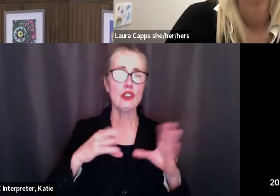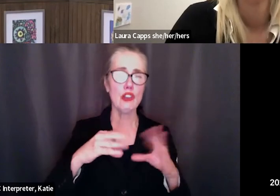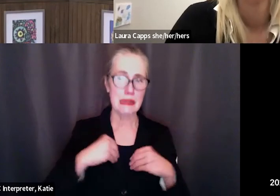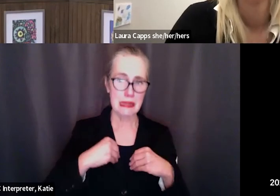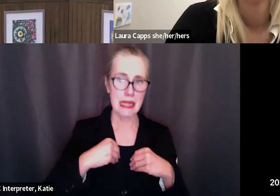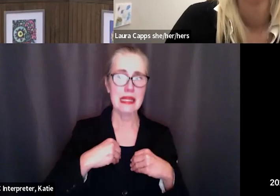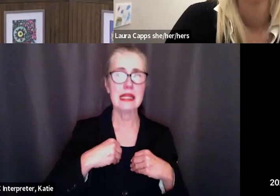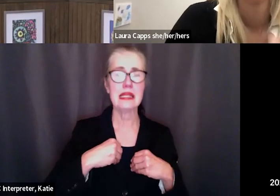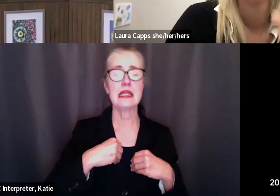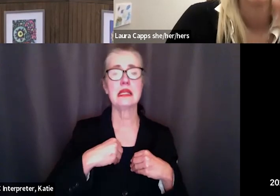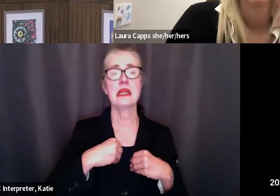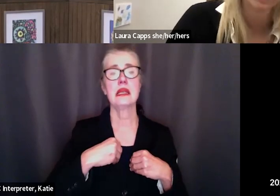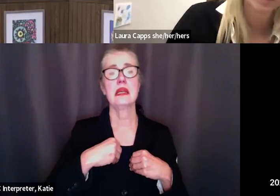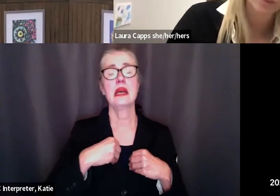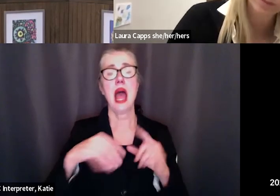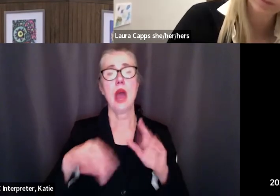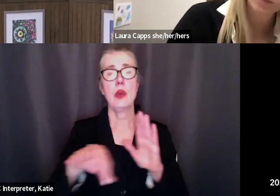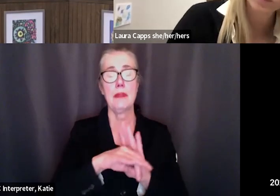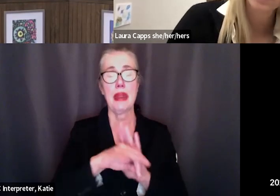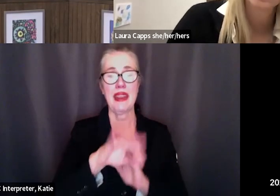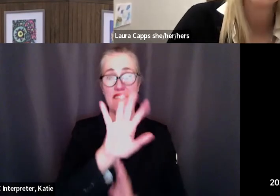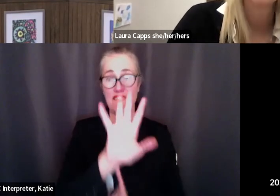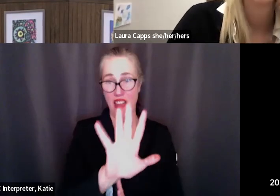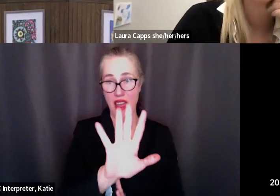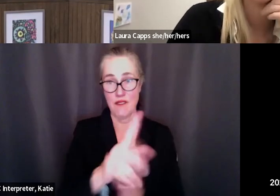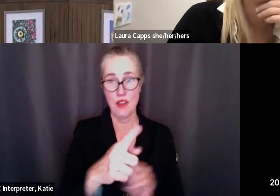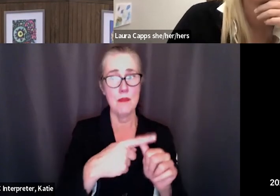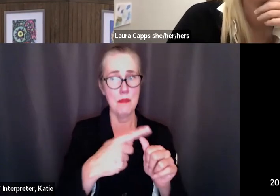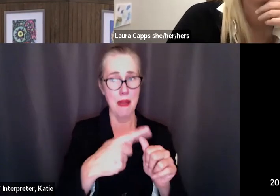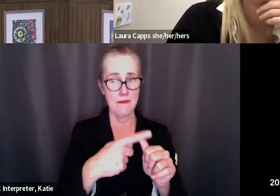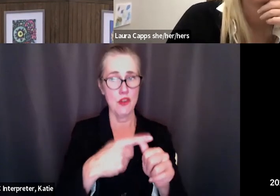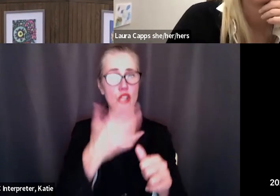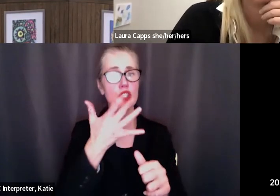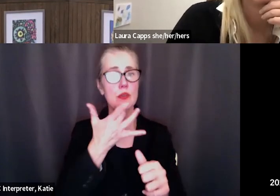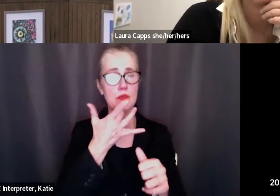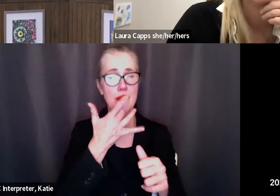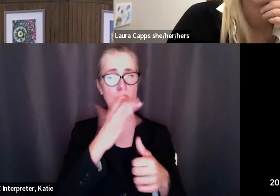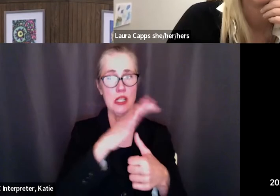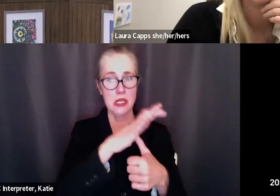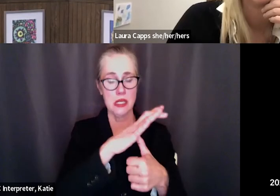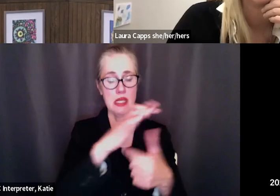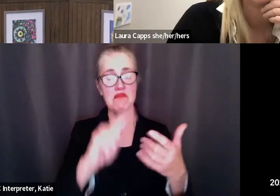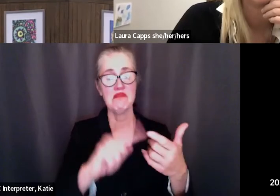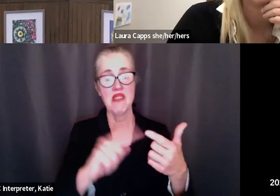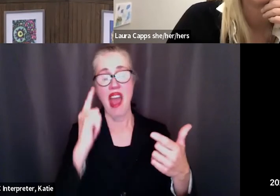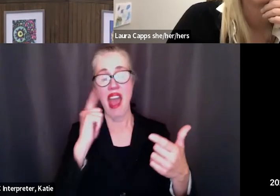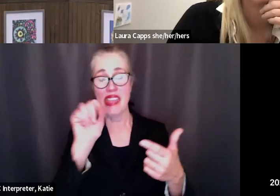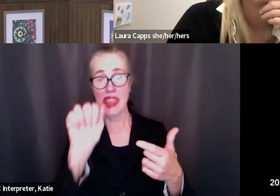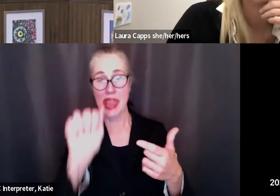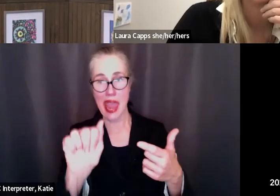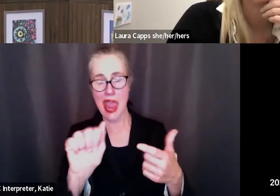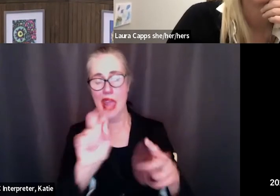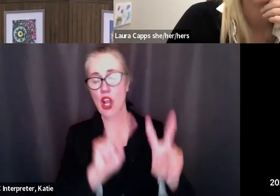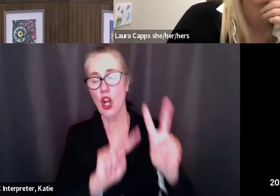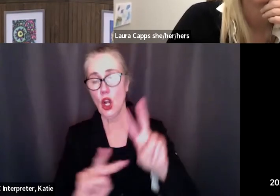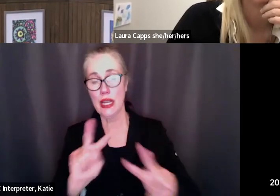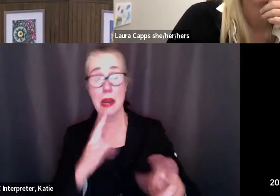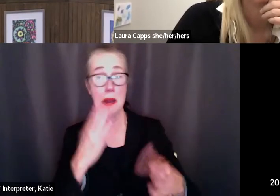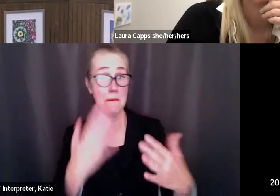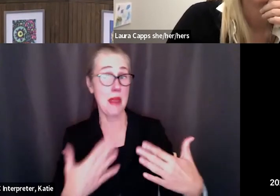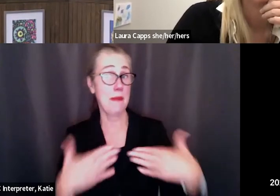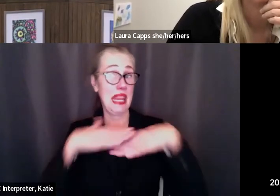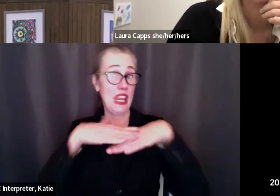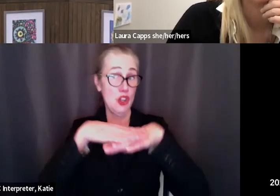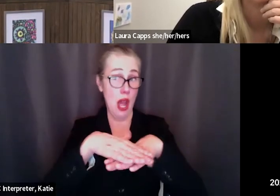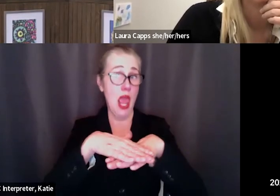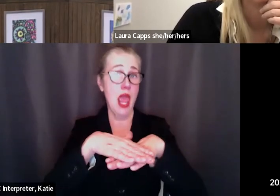um choice i i think that scenario a can be looked at it'd be interesting to overlay you know five